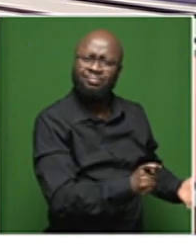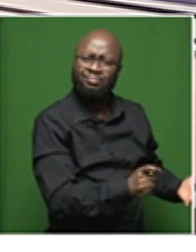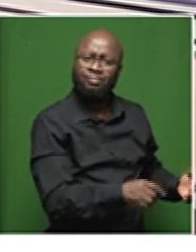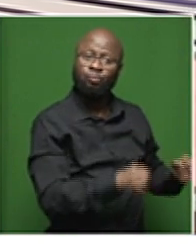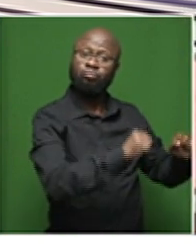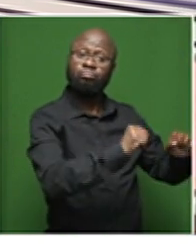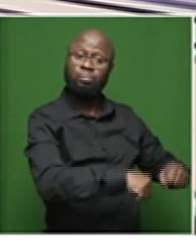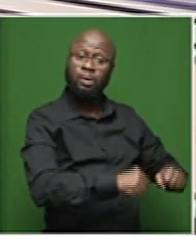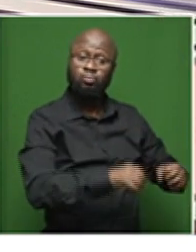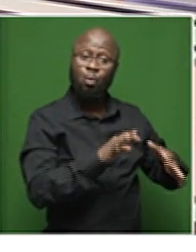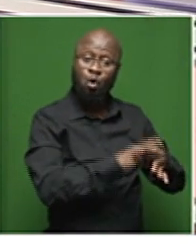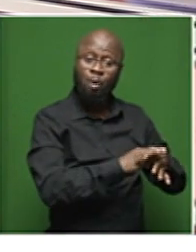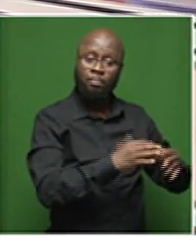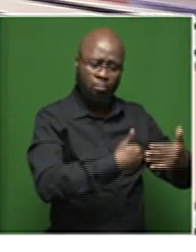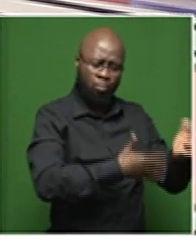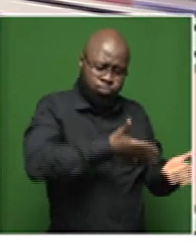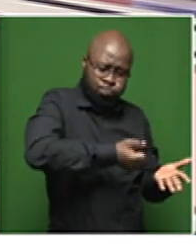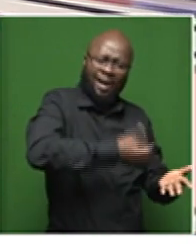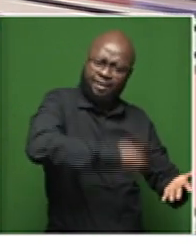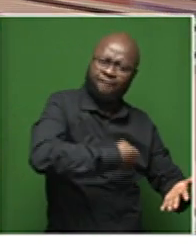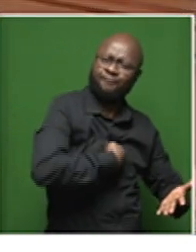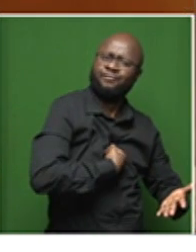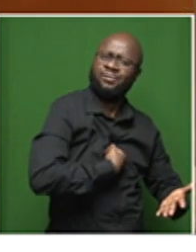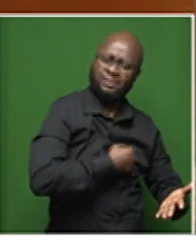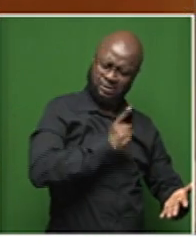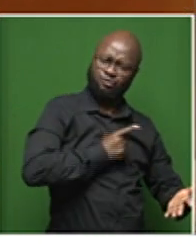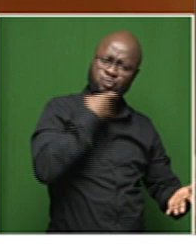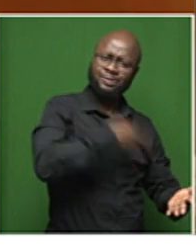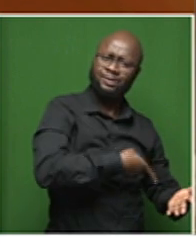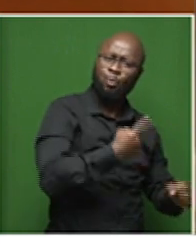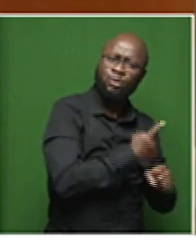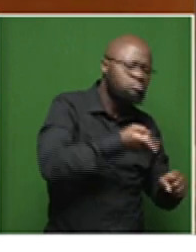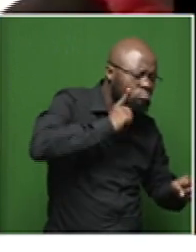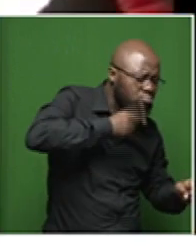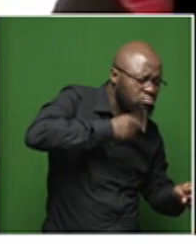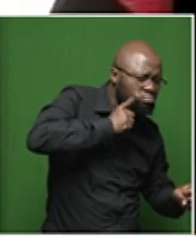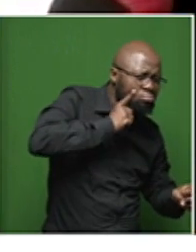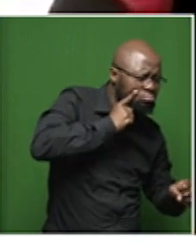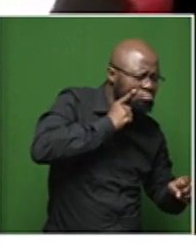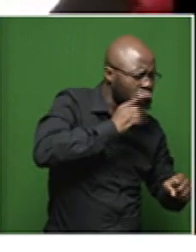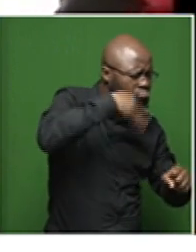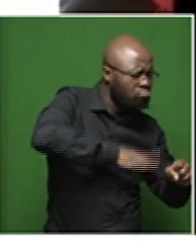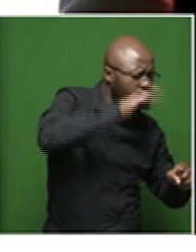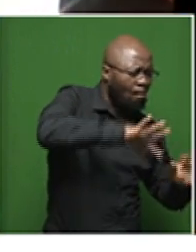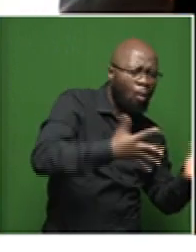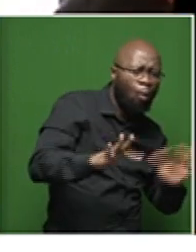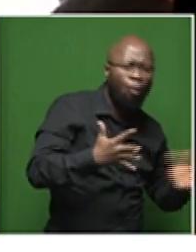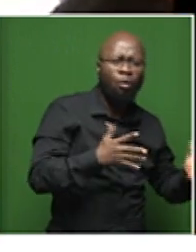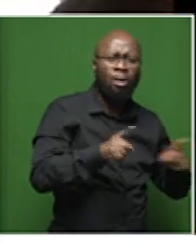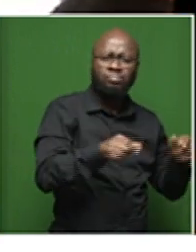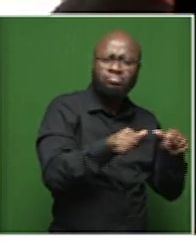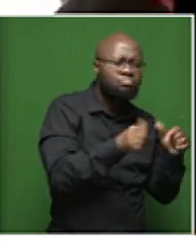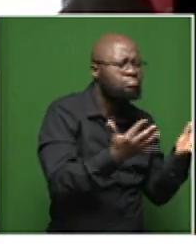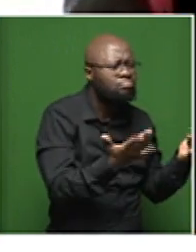nga mchini. Unali mchini? How not gone away? Check out it's Mchino with a blood pressure earring.